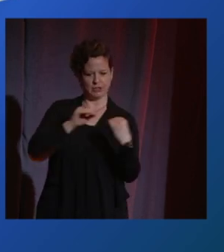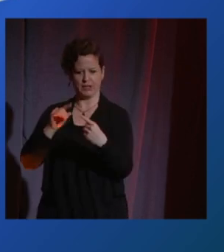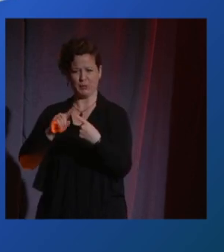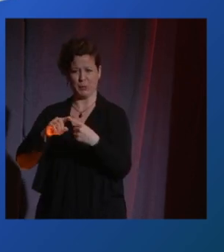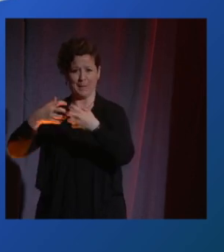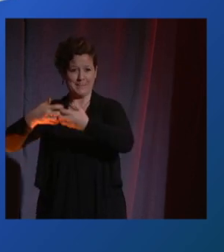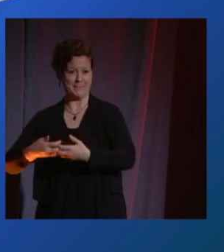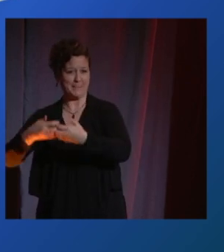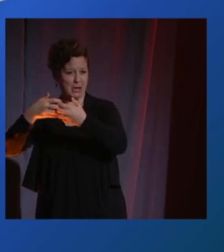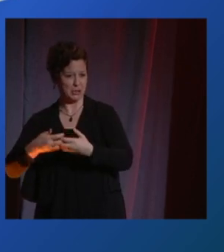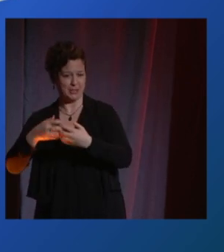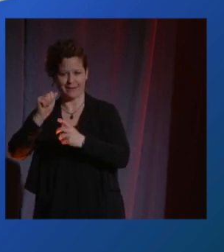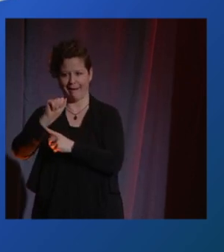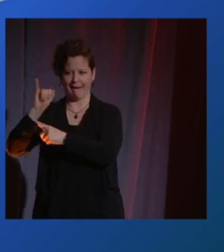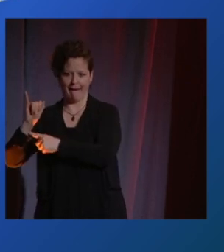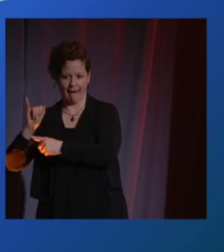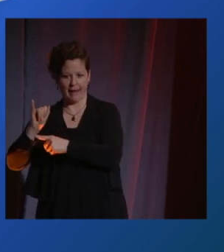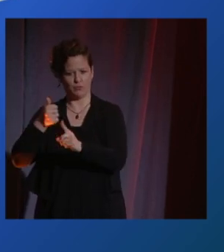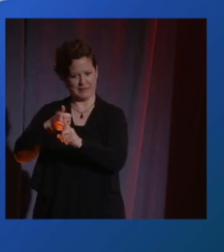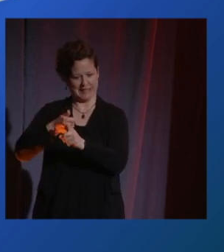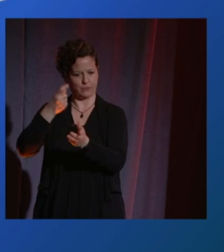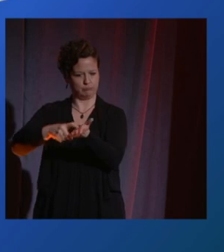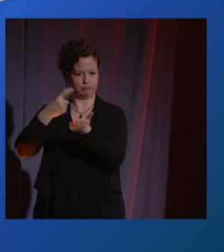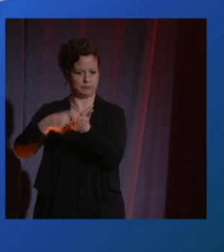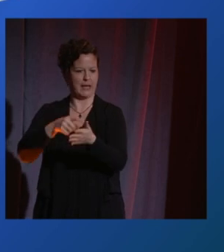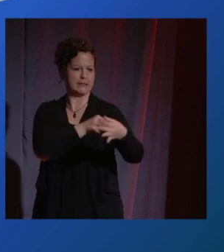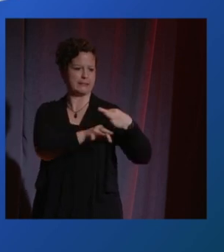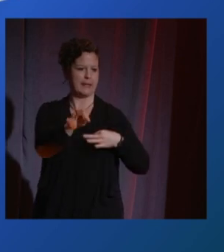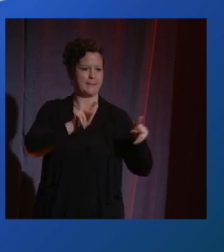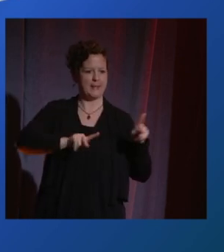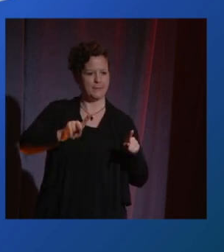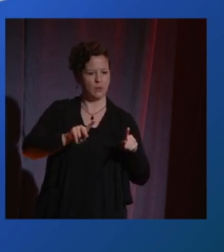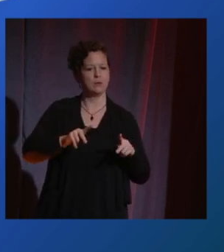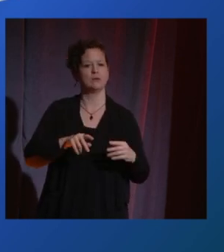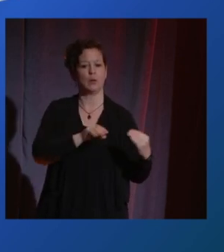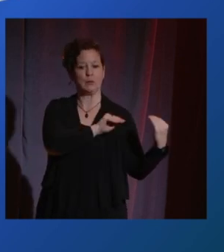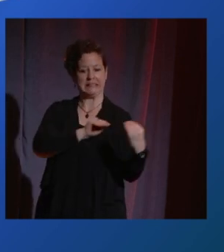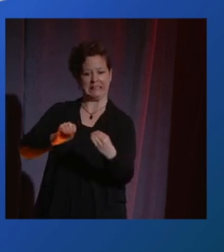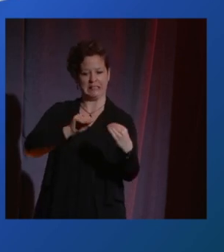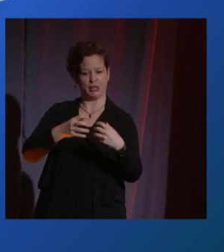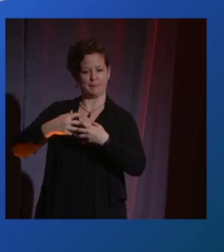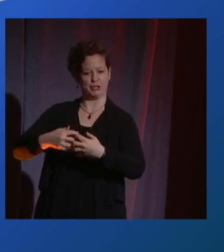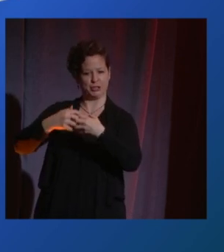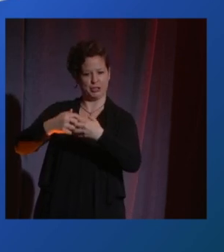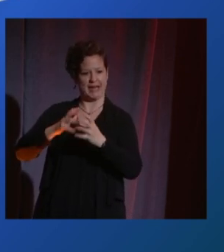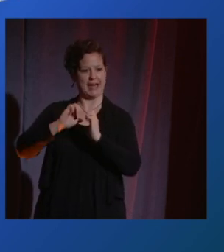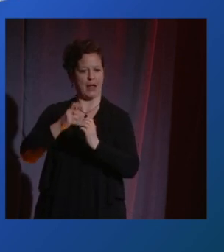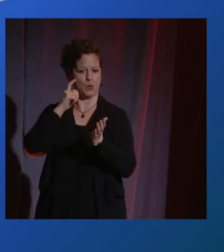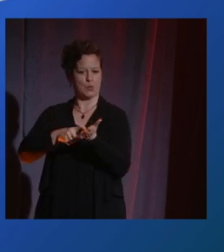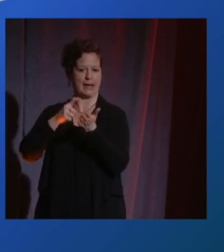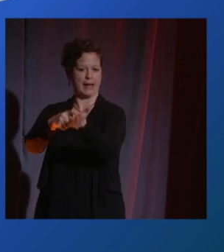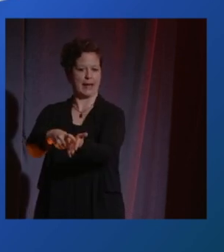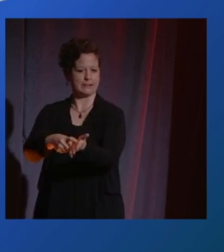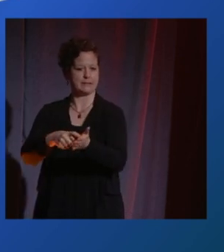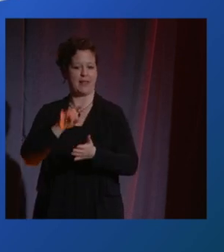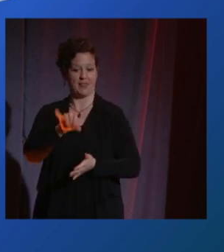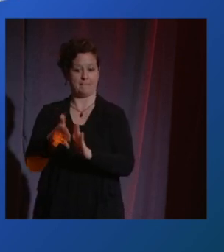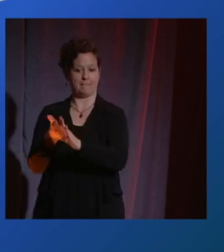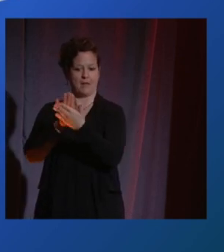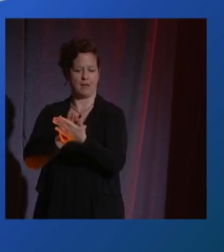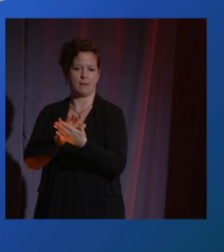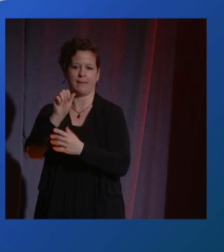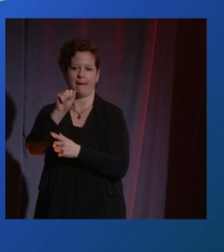ultimately relatable to the machine for learning that then becomes artificial